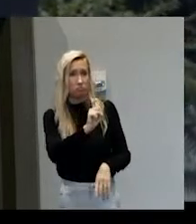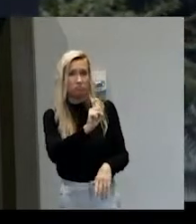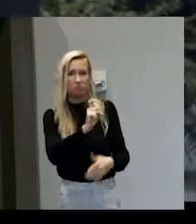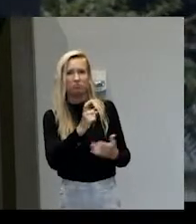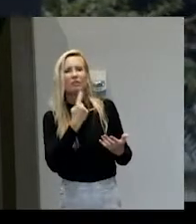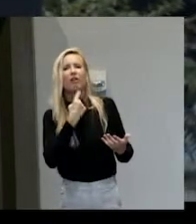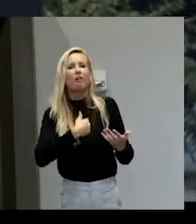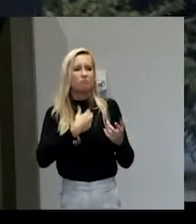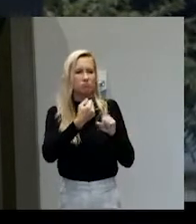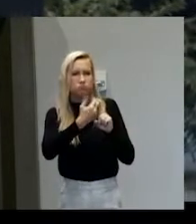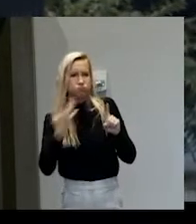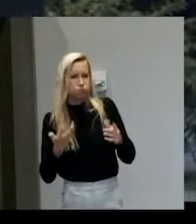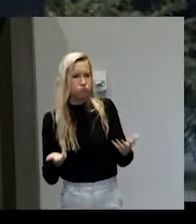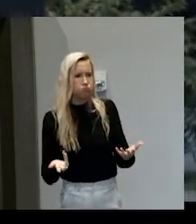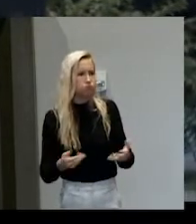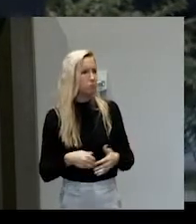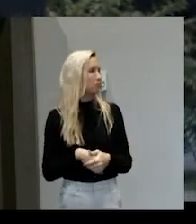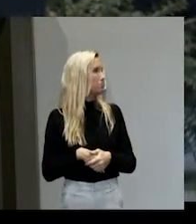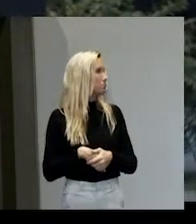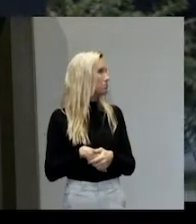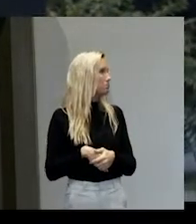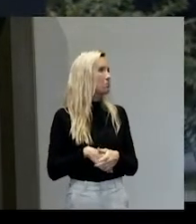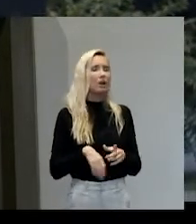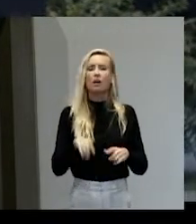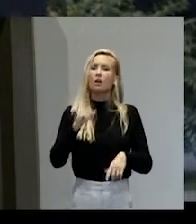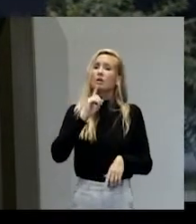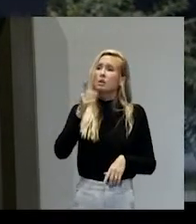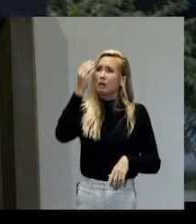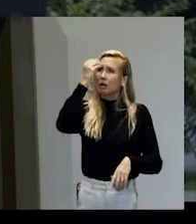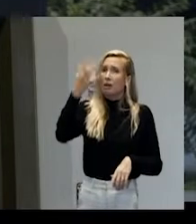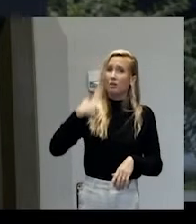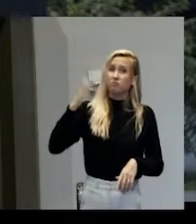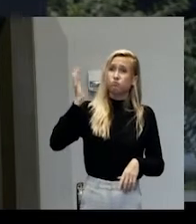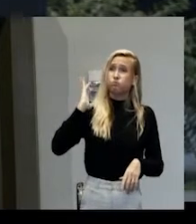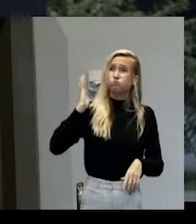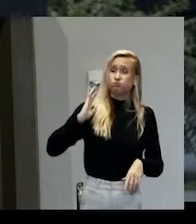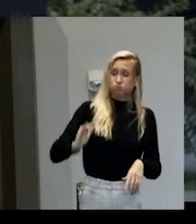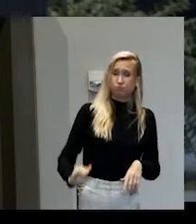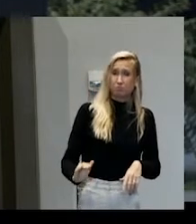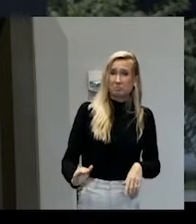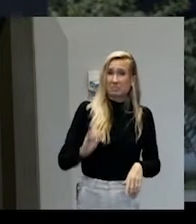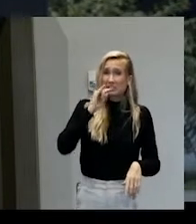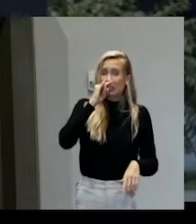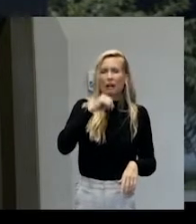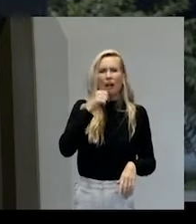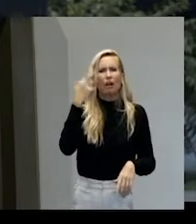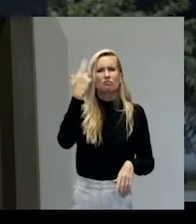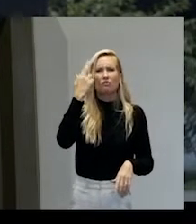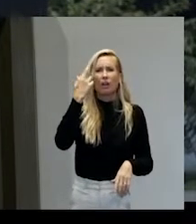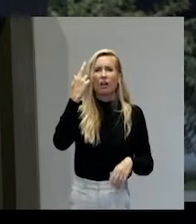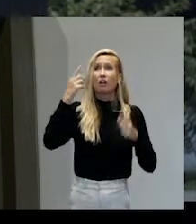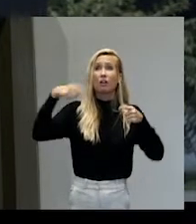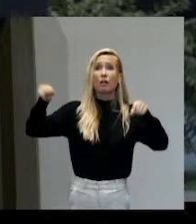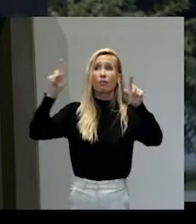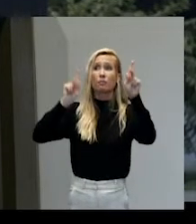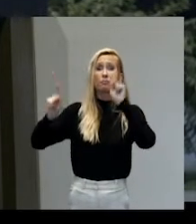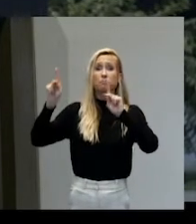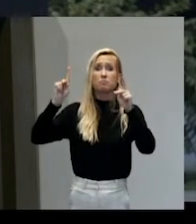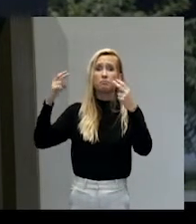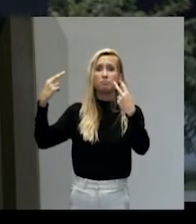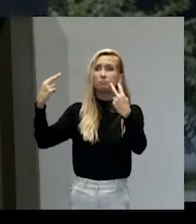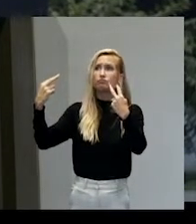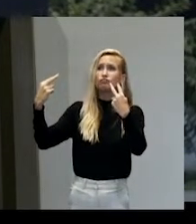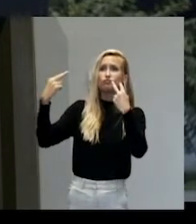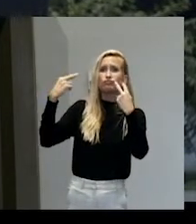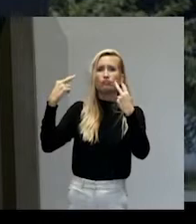kid, I didn't know how I was being received. It wasn't the same as